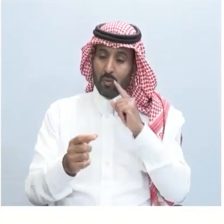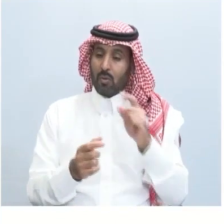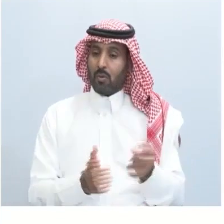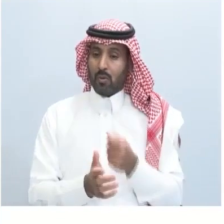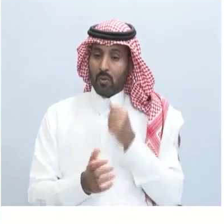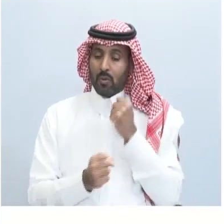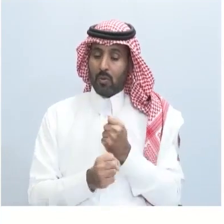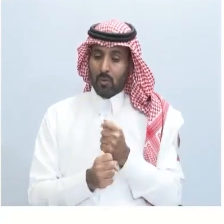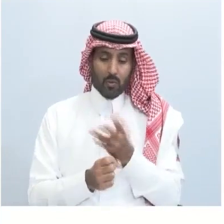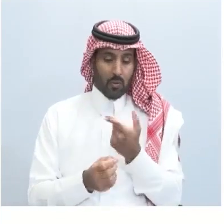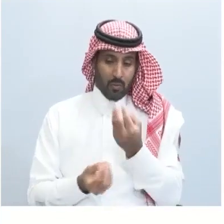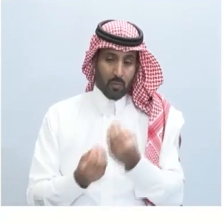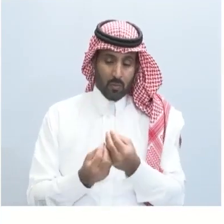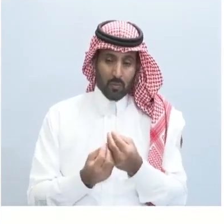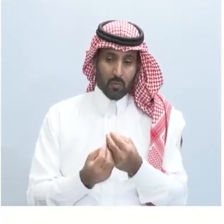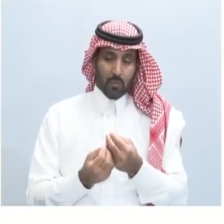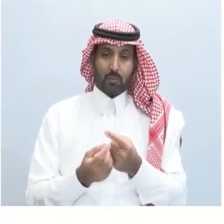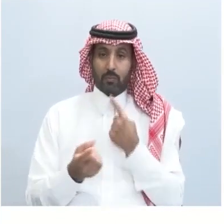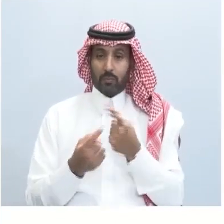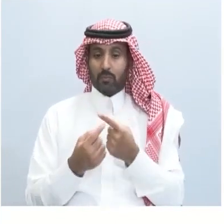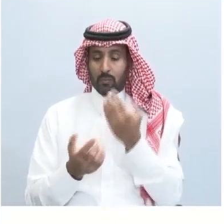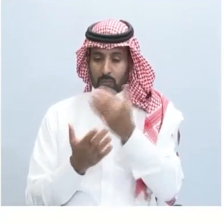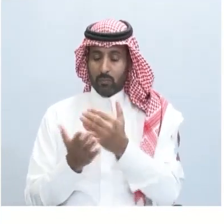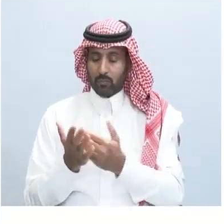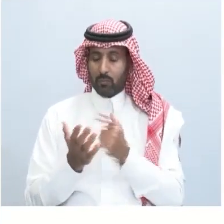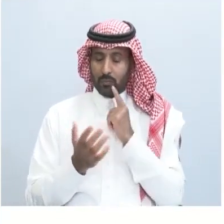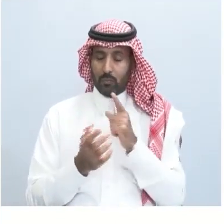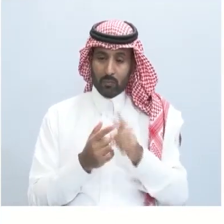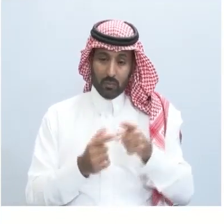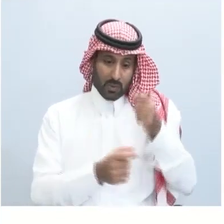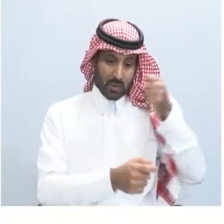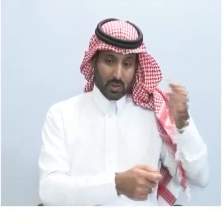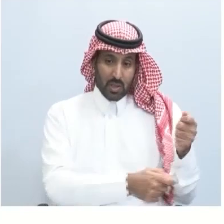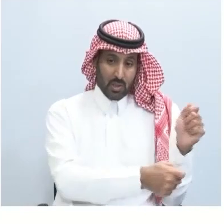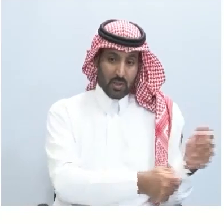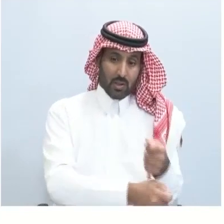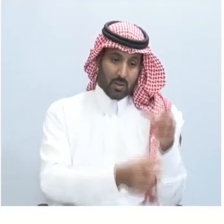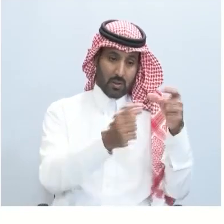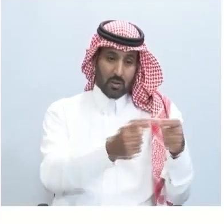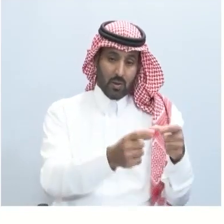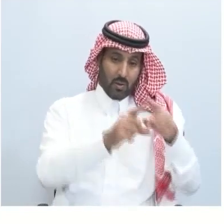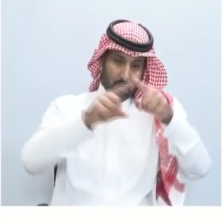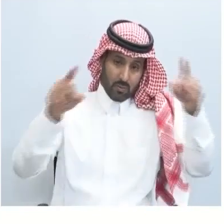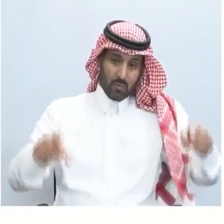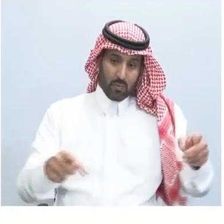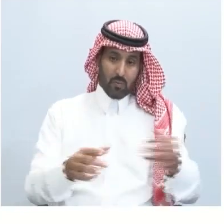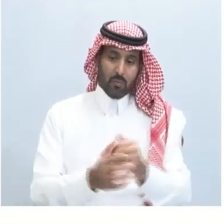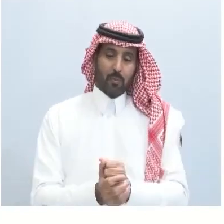do players use? I think we discussed this earlier, the equipment, maybe the sticks. Maybe we'll see more. We don't